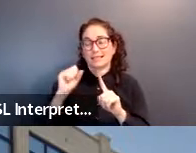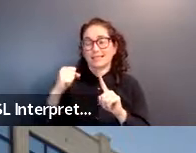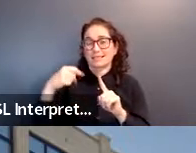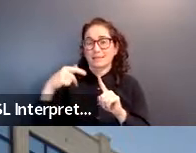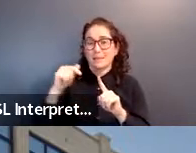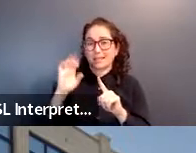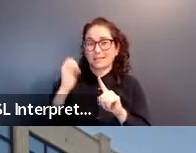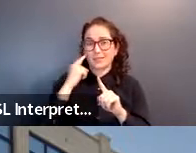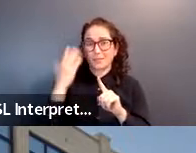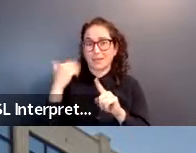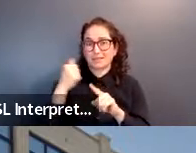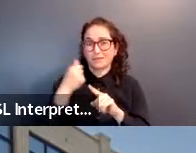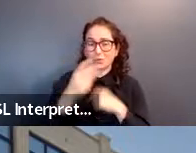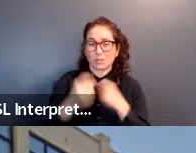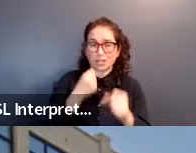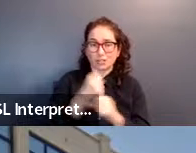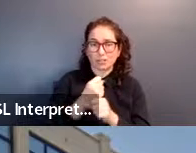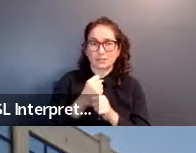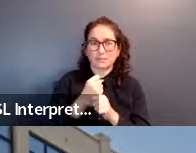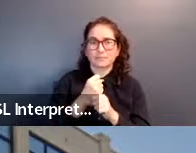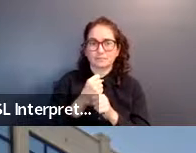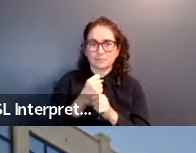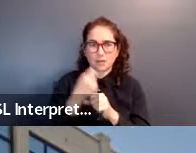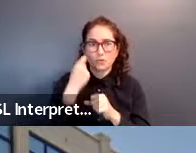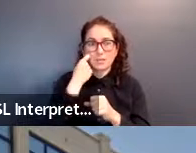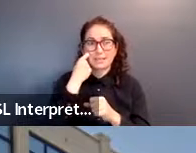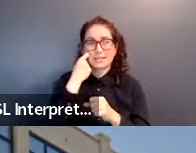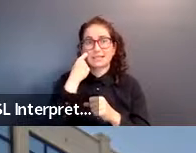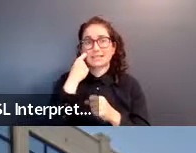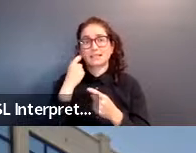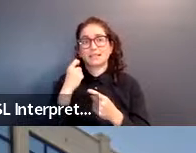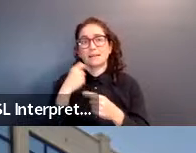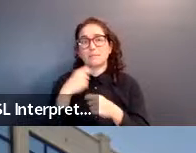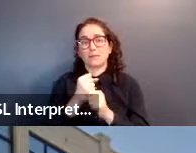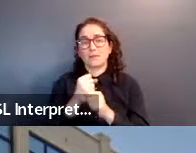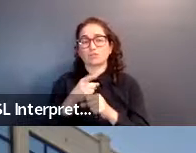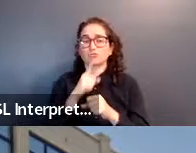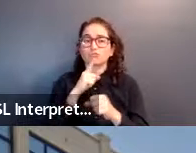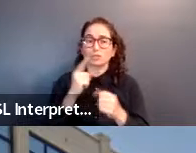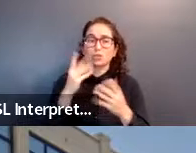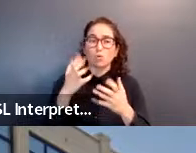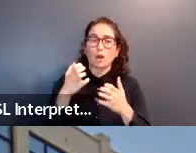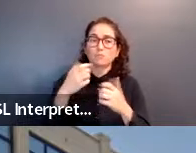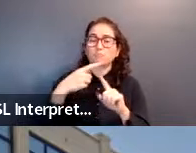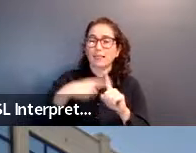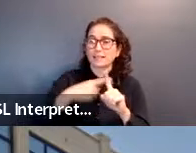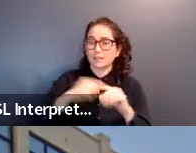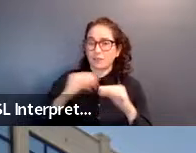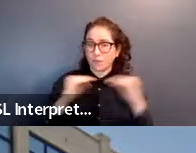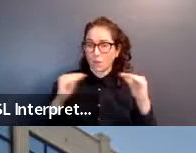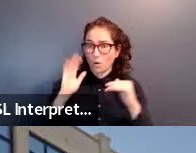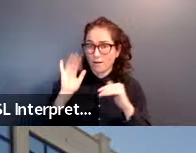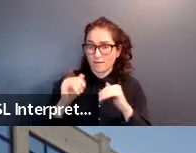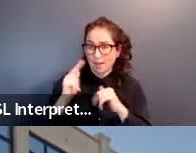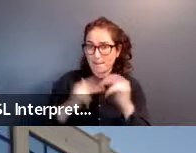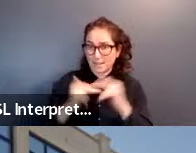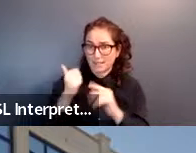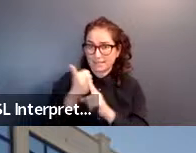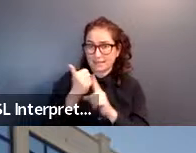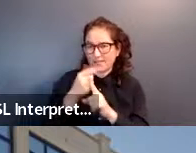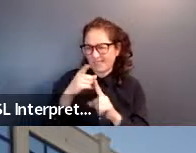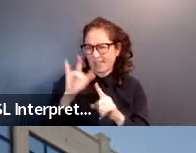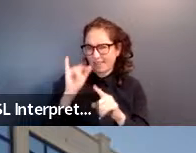recently, a high-tech manufacturer had reached out and they're interested in leasing a floor of this building, industrial building in the photo